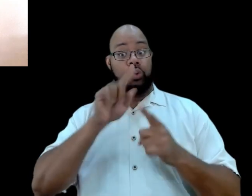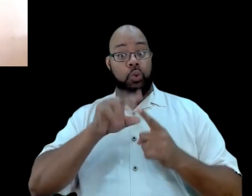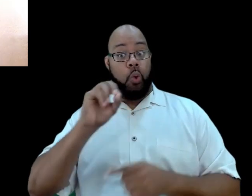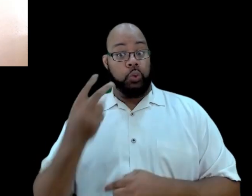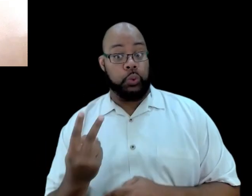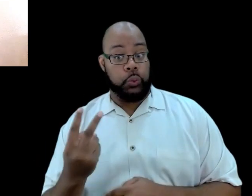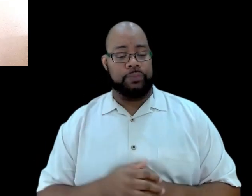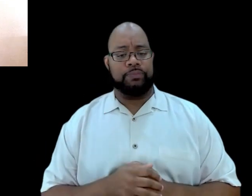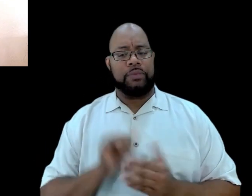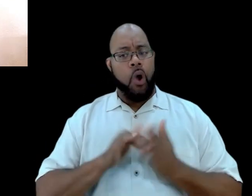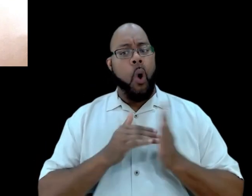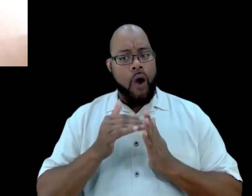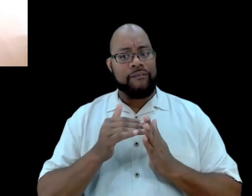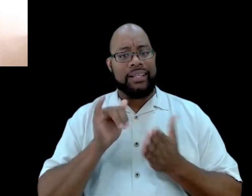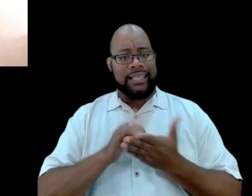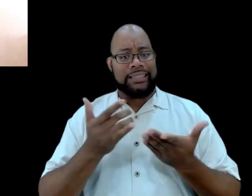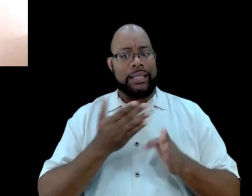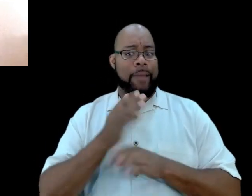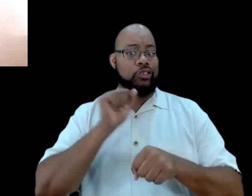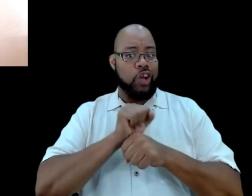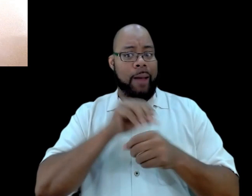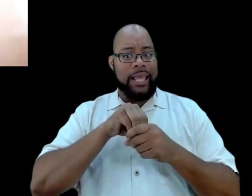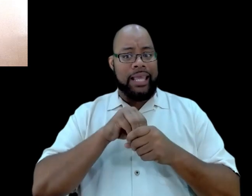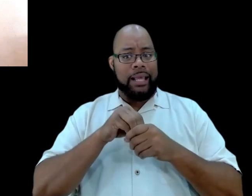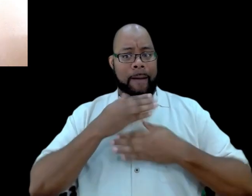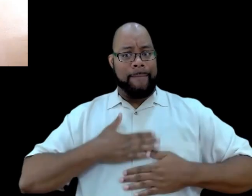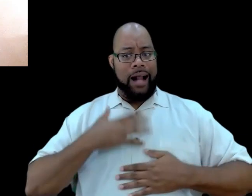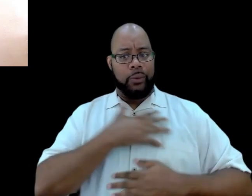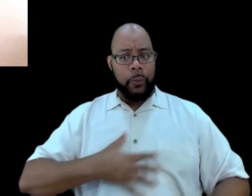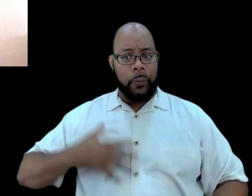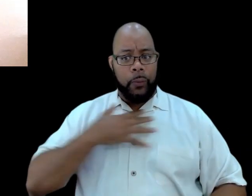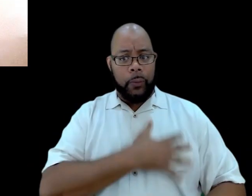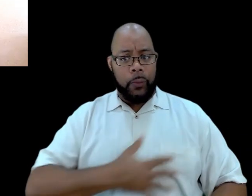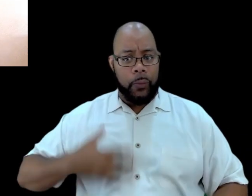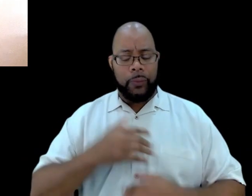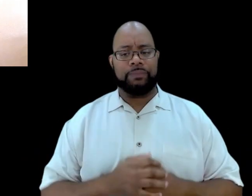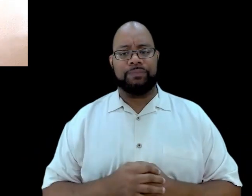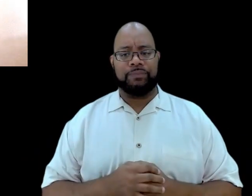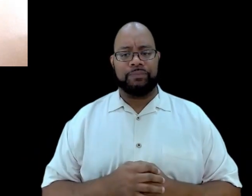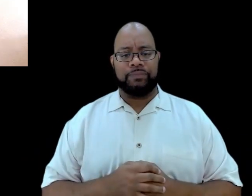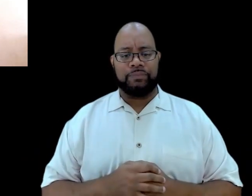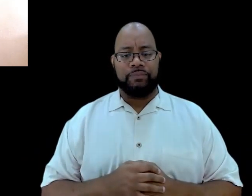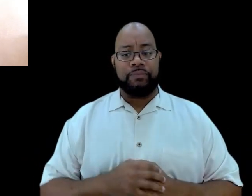it is exposed to oxygen, which it often is, as it's kind of its main job in our circulatory system.